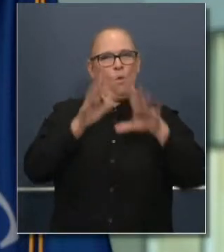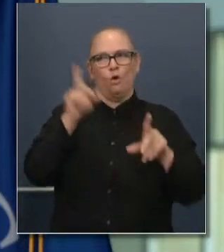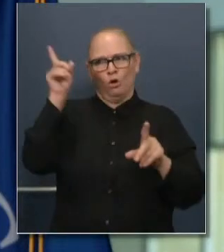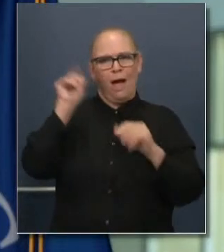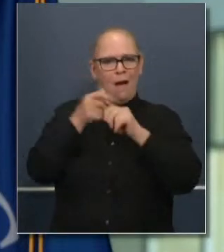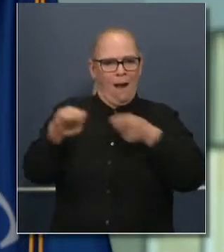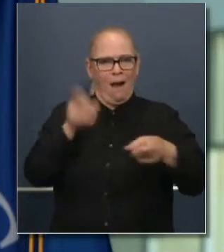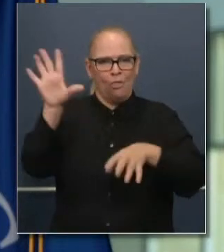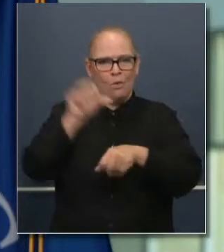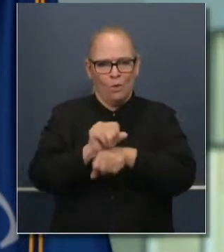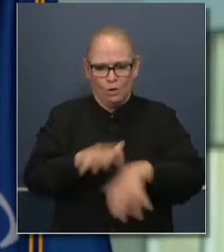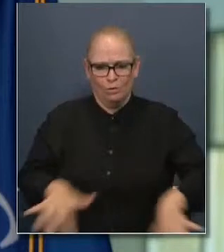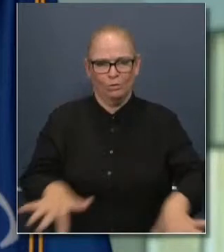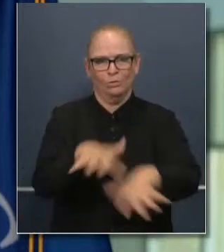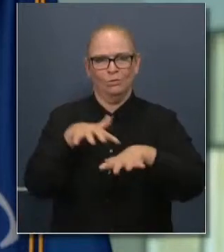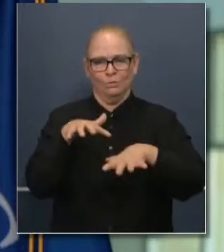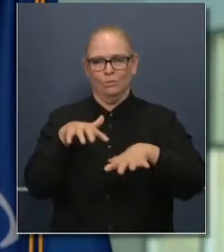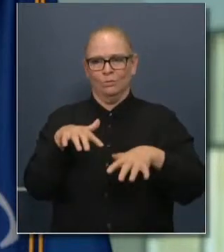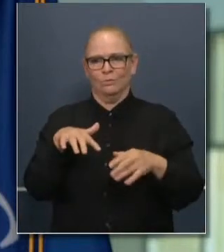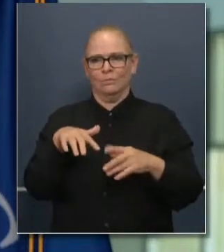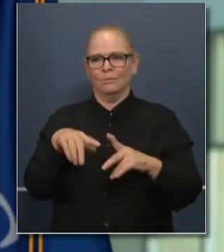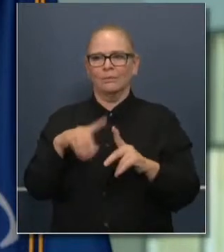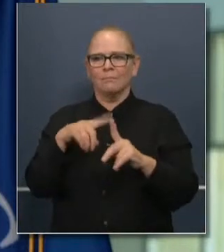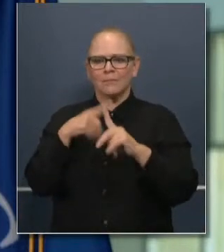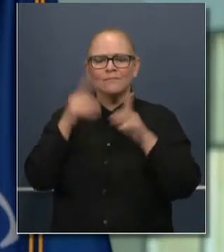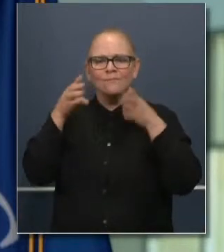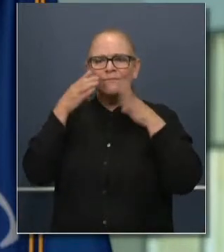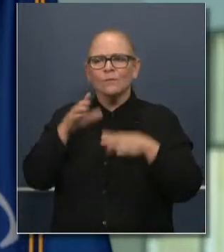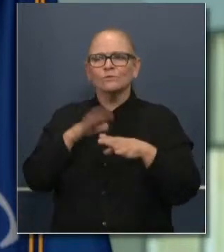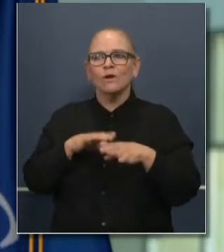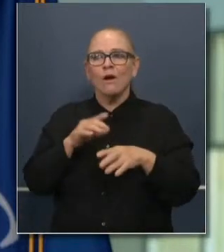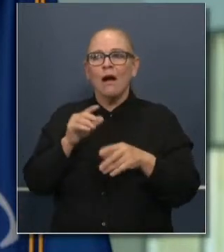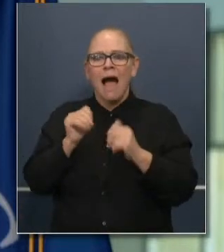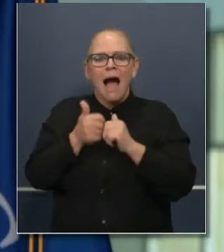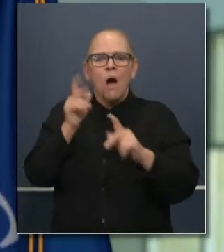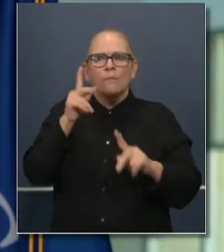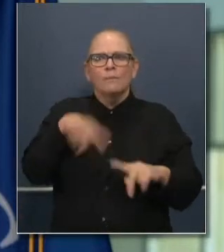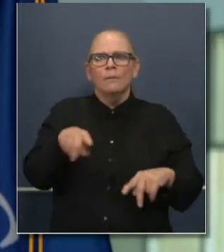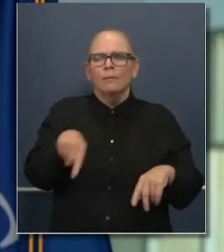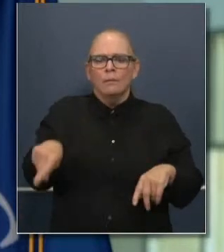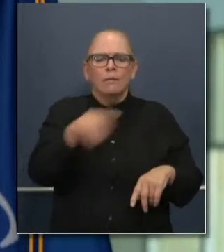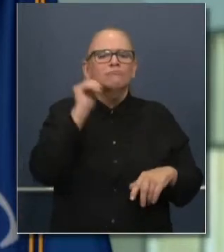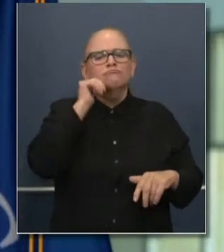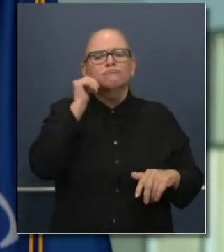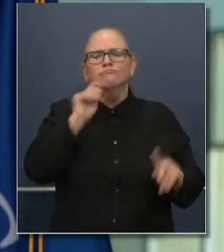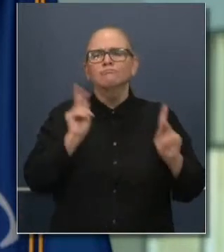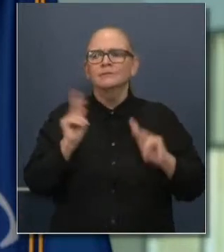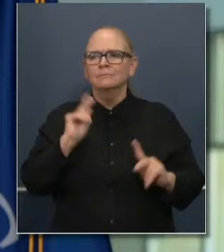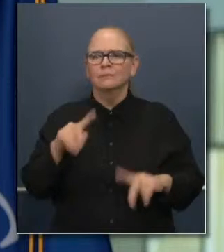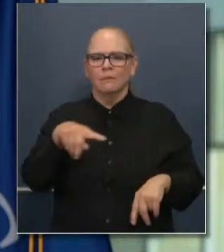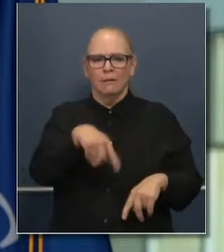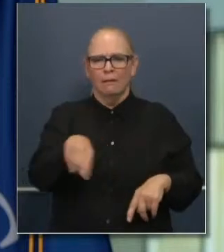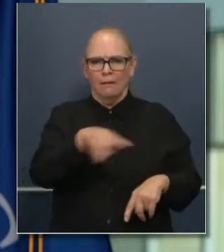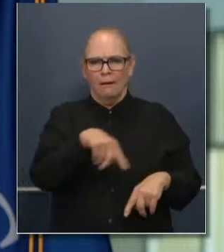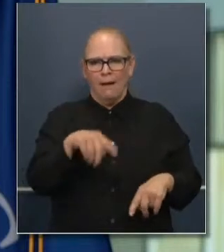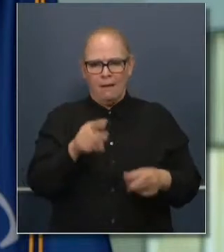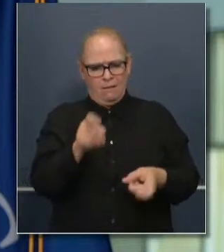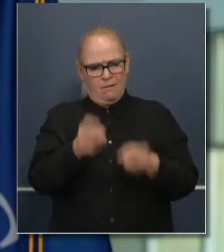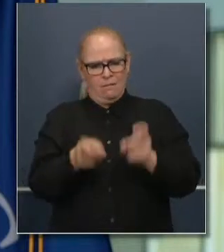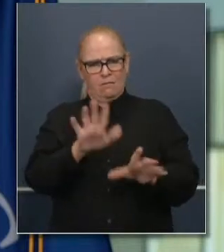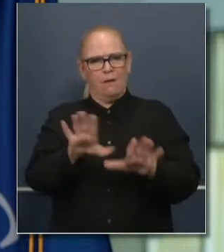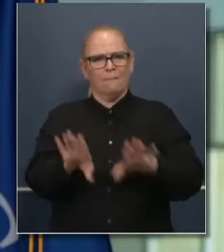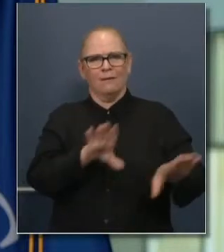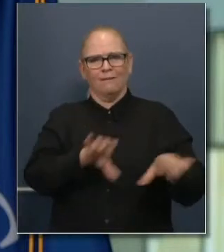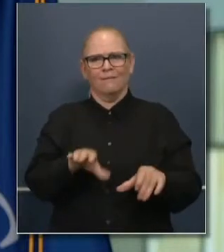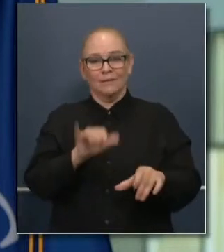needed to be equally focused in educating the public about what these modifications were and were not. And